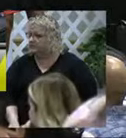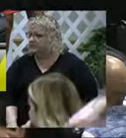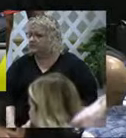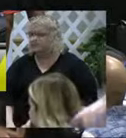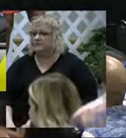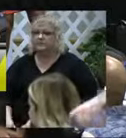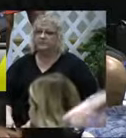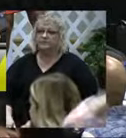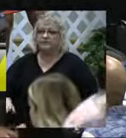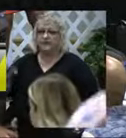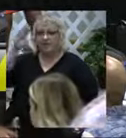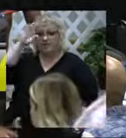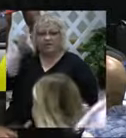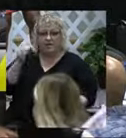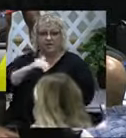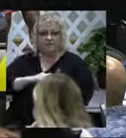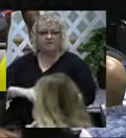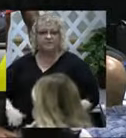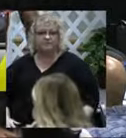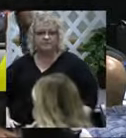It's me again.